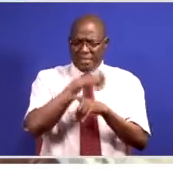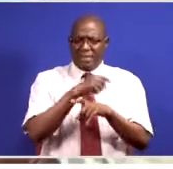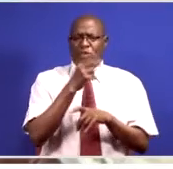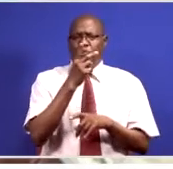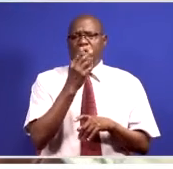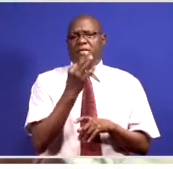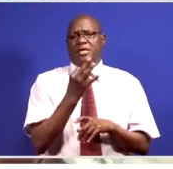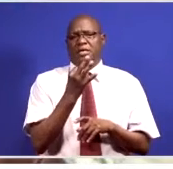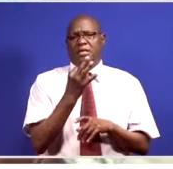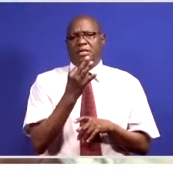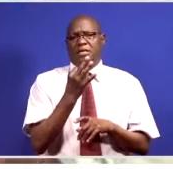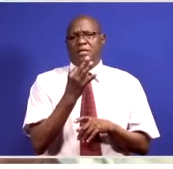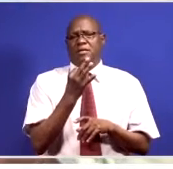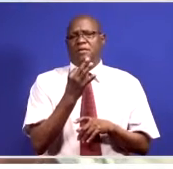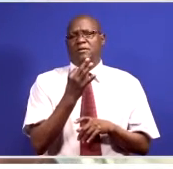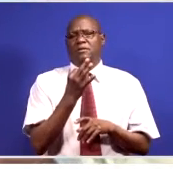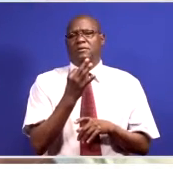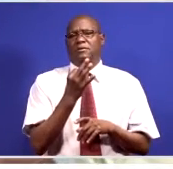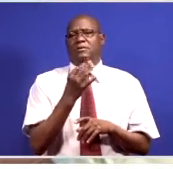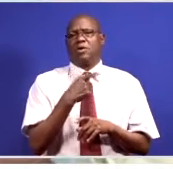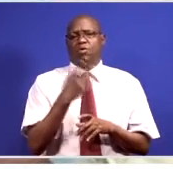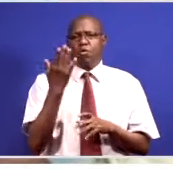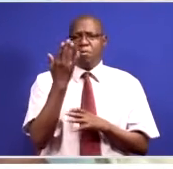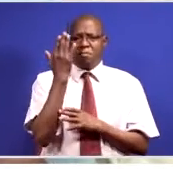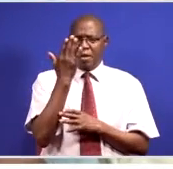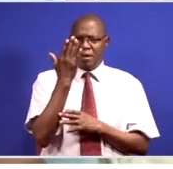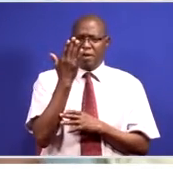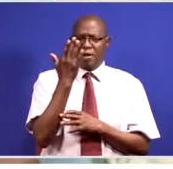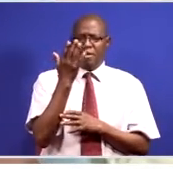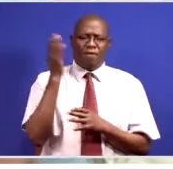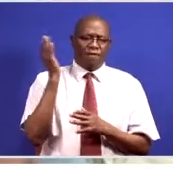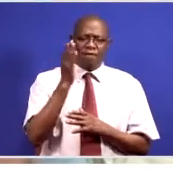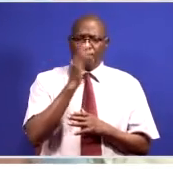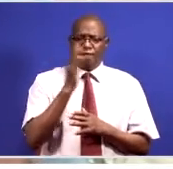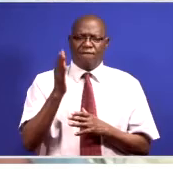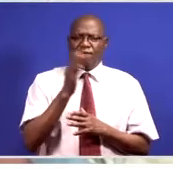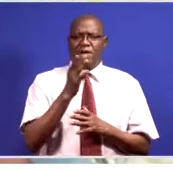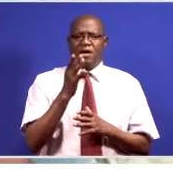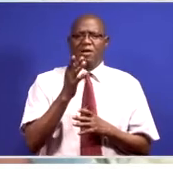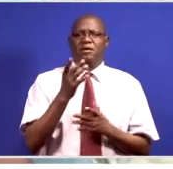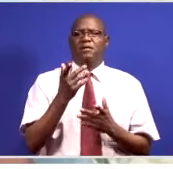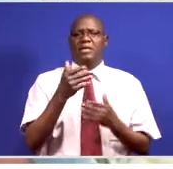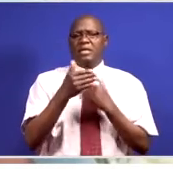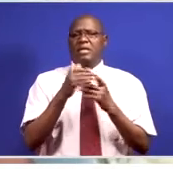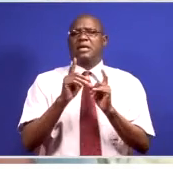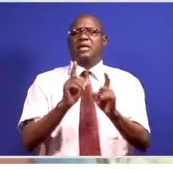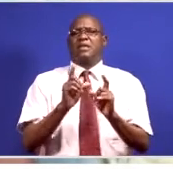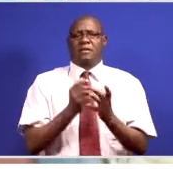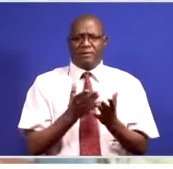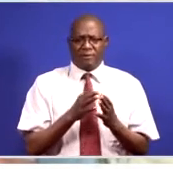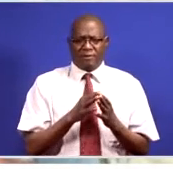23 mzee akaenda kukatwa mapanga mpaka akawa ni mahututi. Siku ile ya